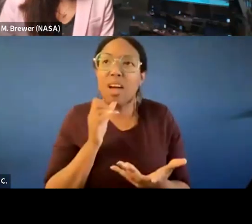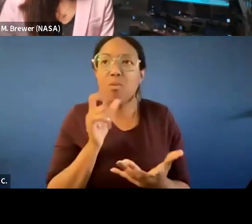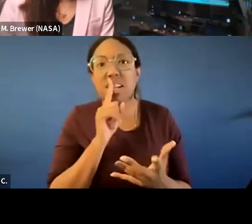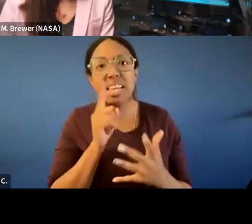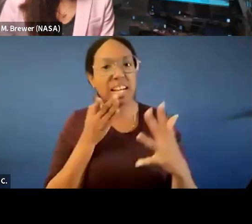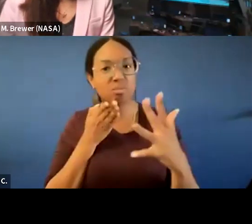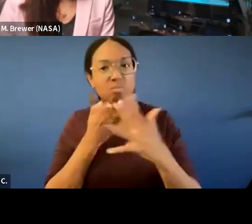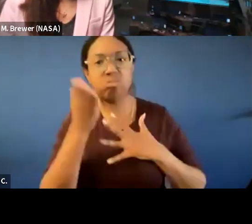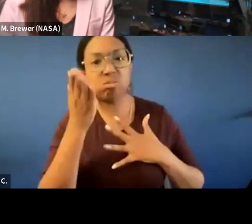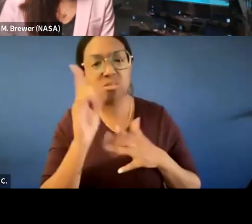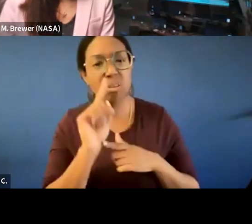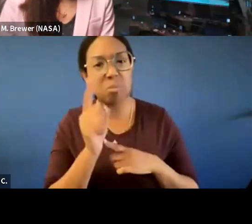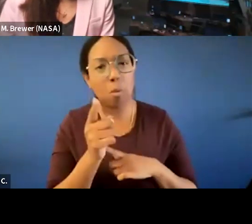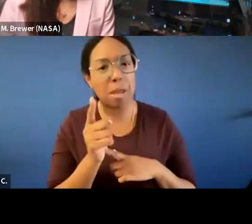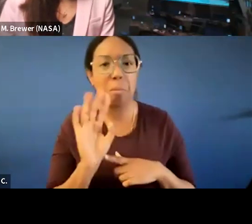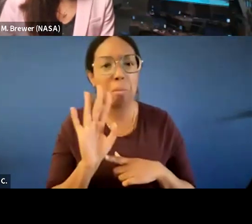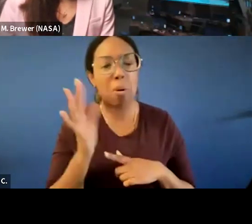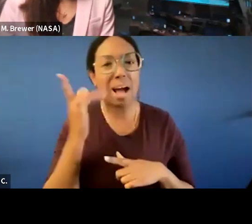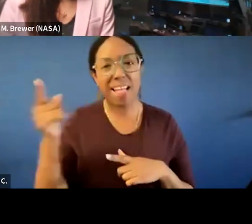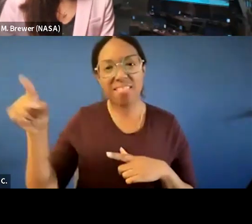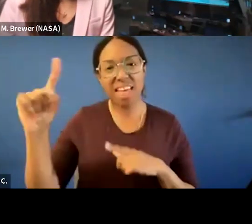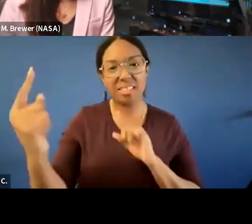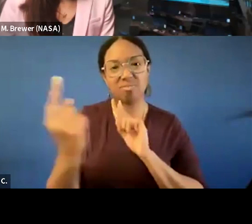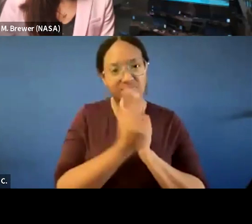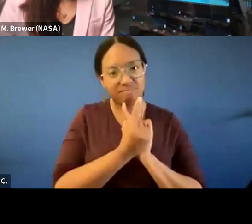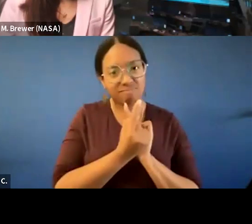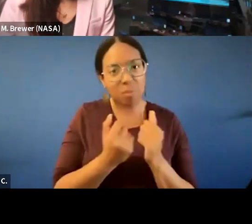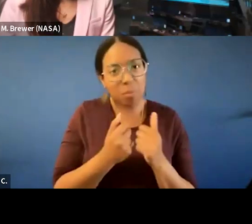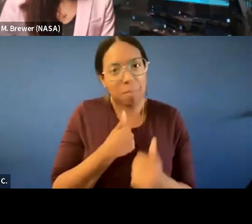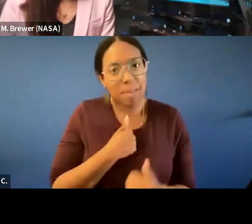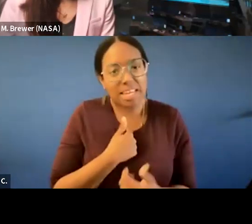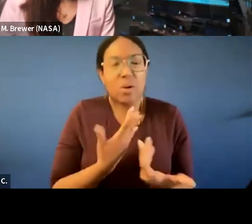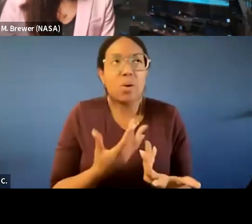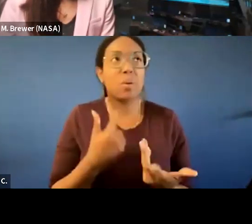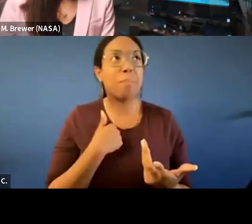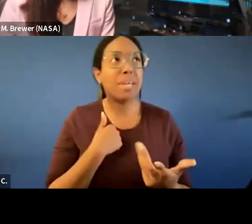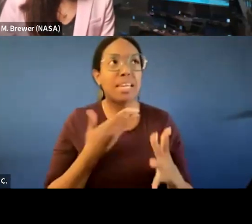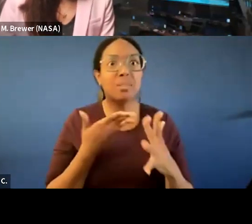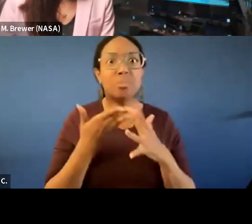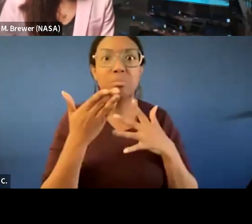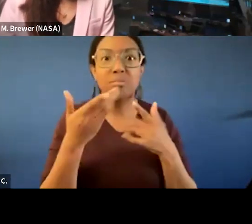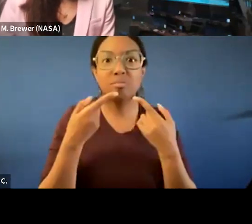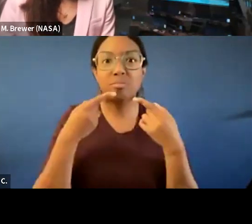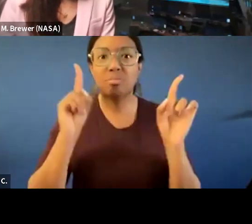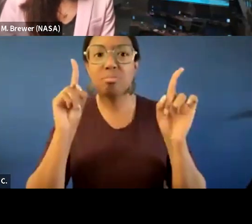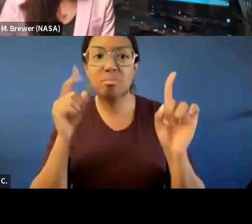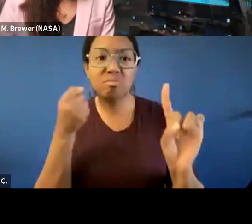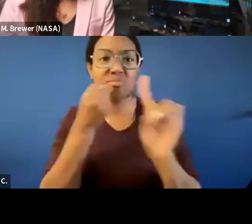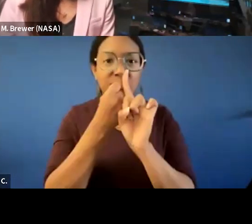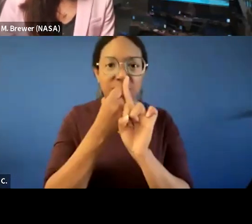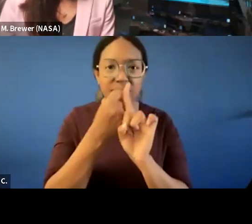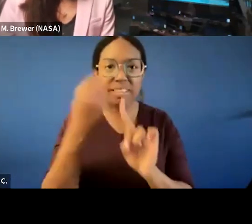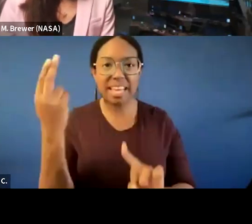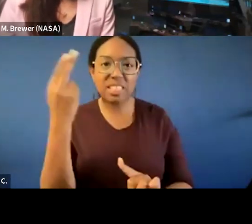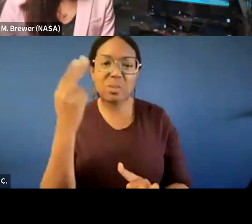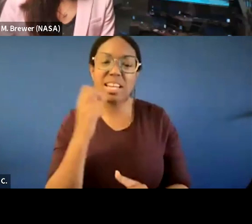because they came to me, they approached me. So it wasn't really like I was shattering glass ceilings and breaking through barriers because I was approached